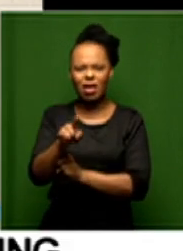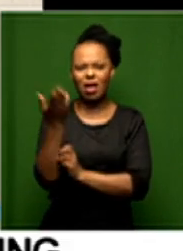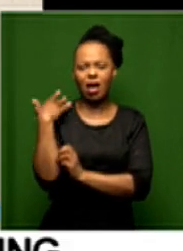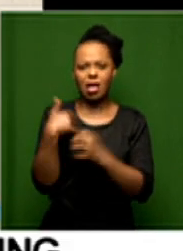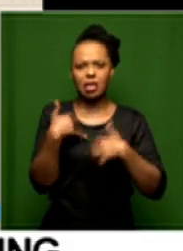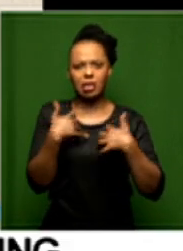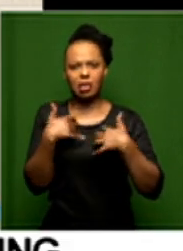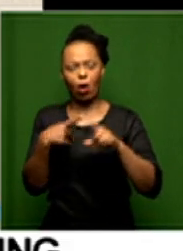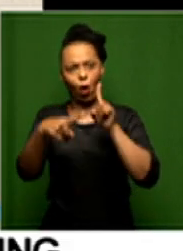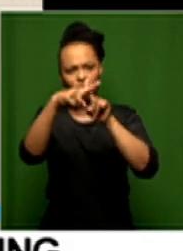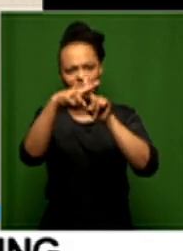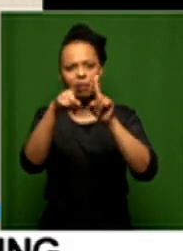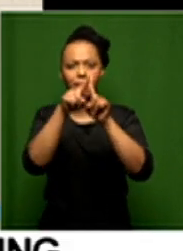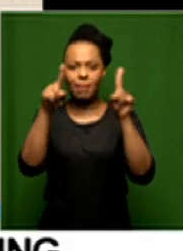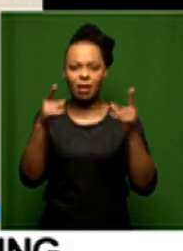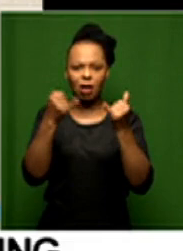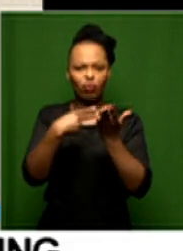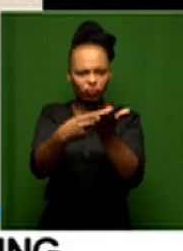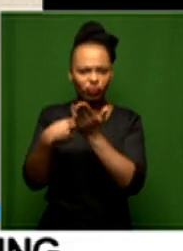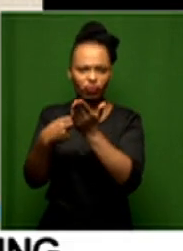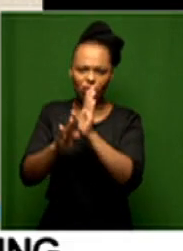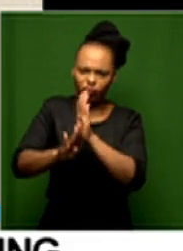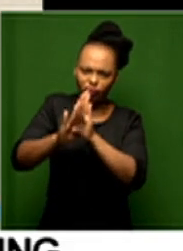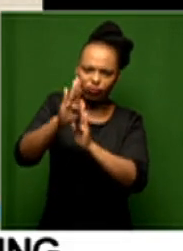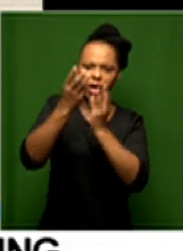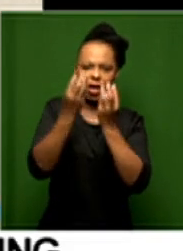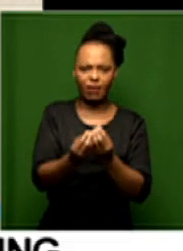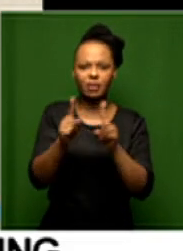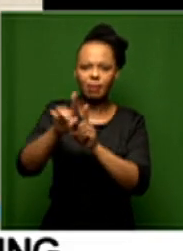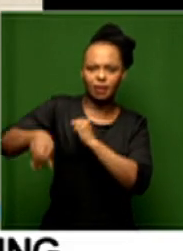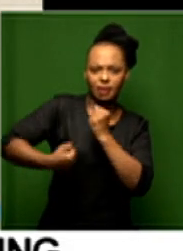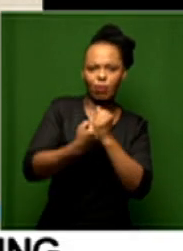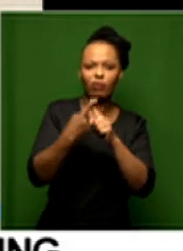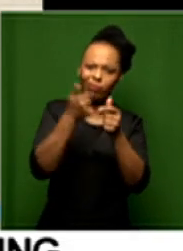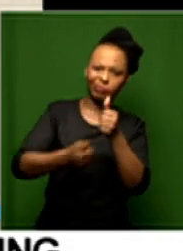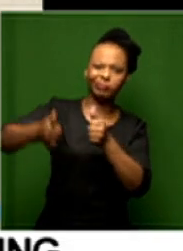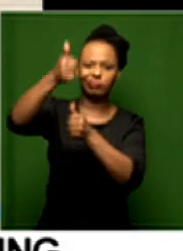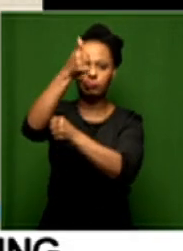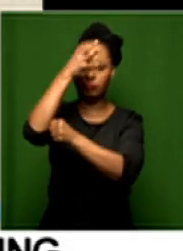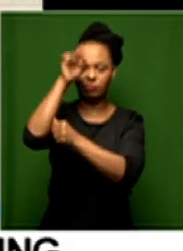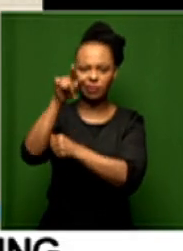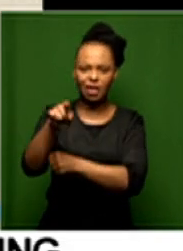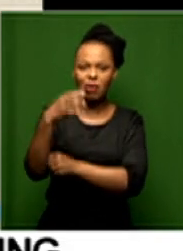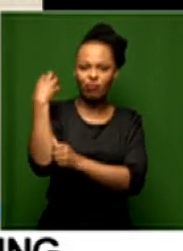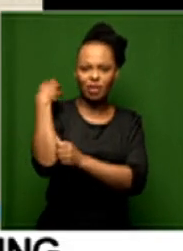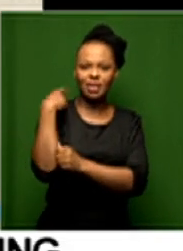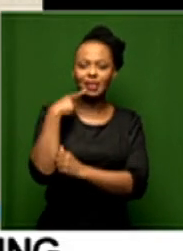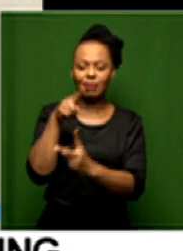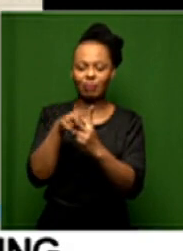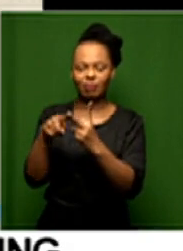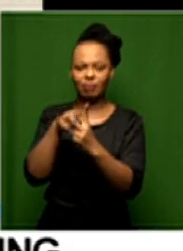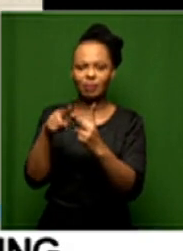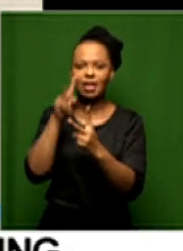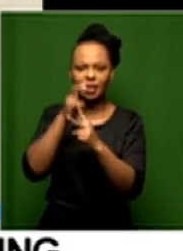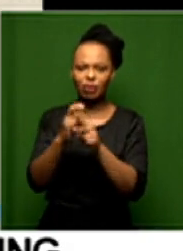but the discussions, as you know, have progressed and has the support also of the head of state, the president, saying that these two ministers need to sit down